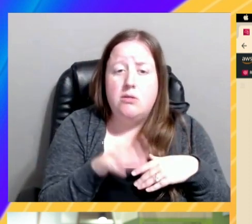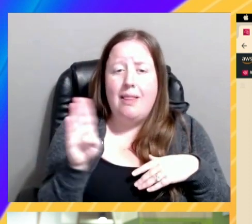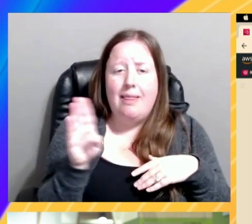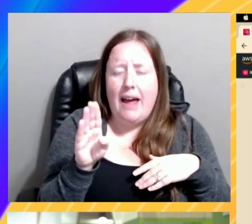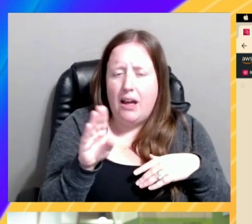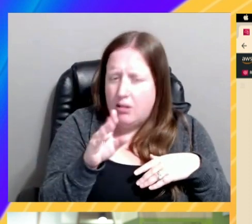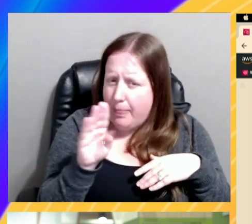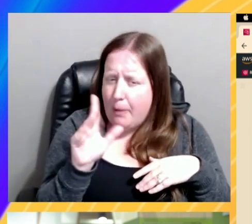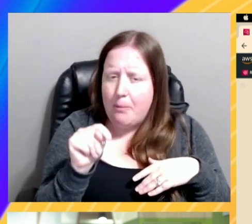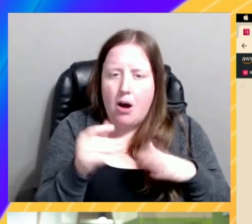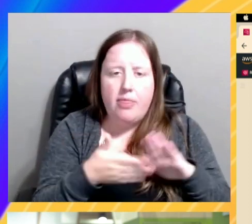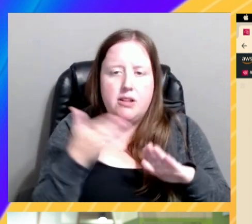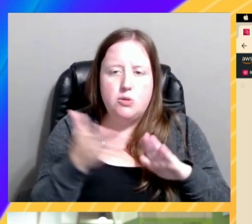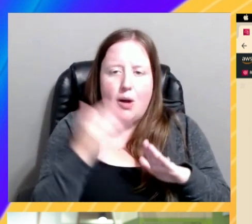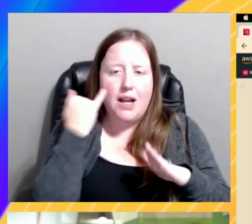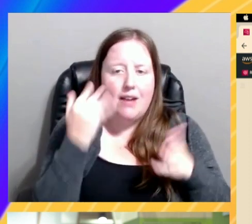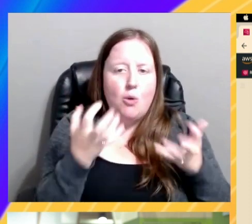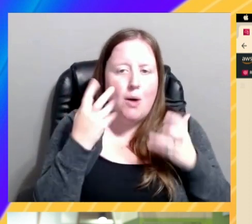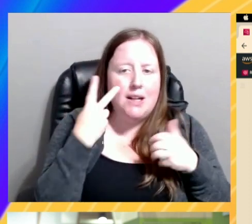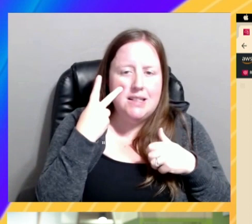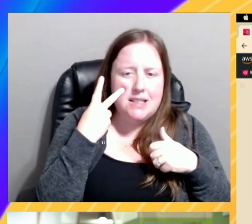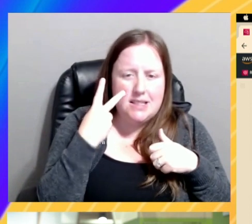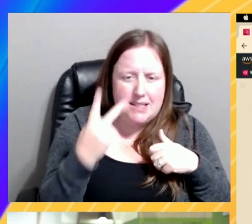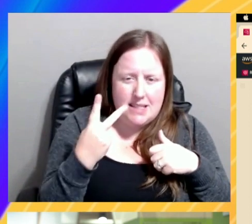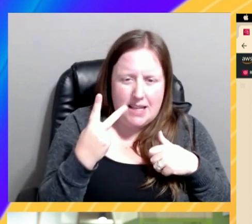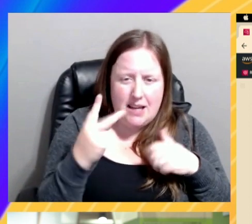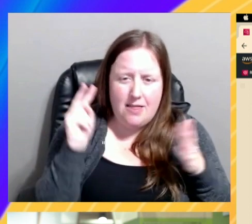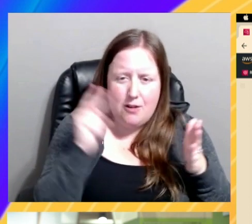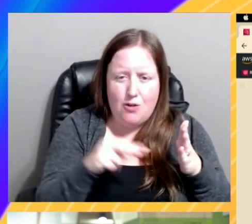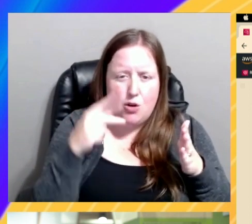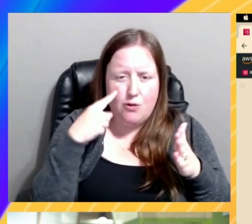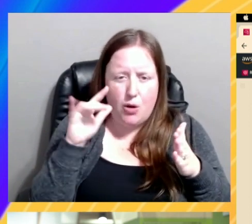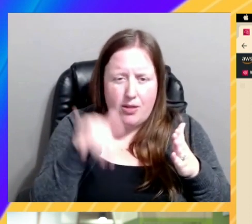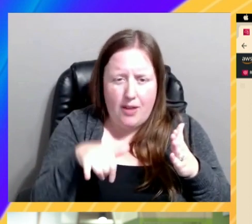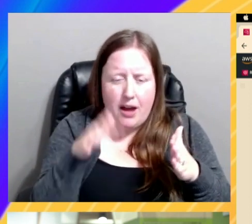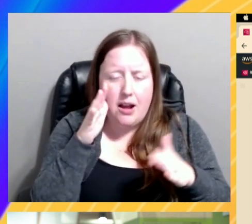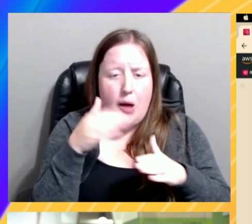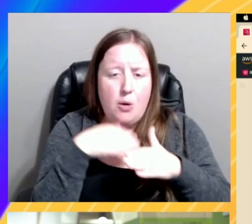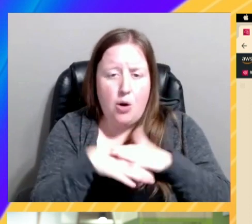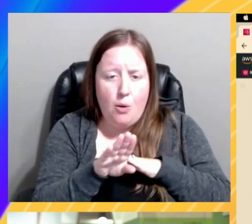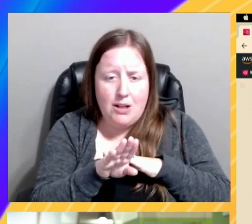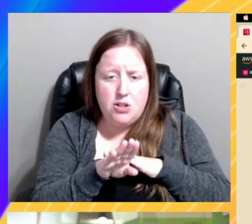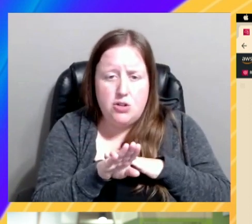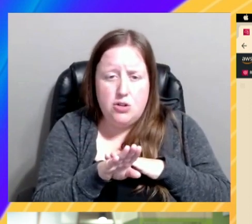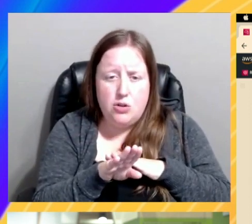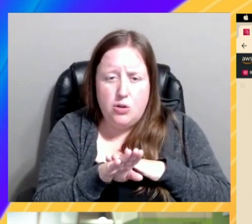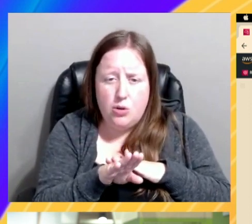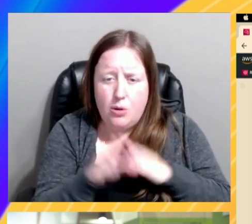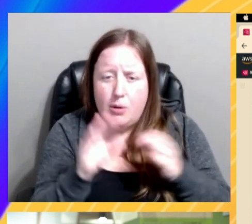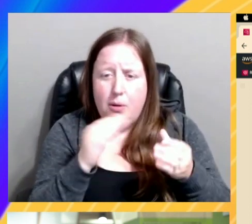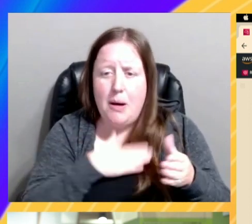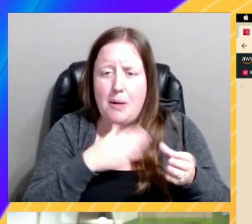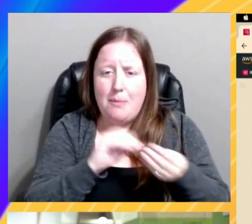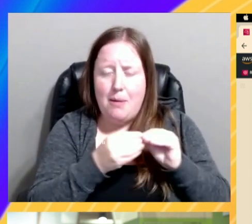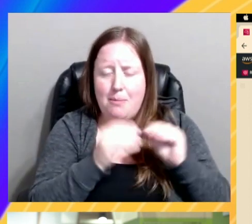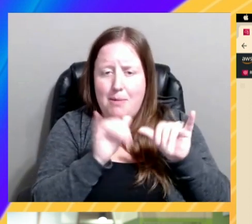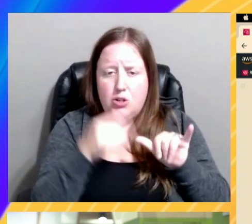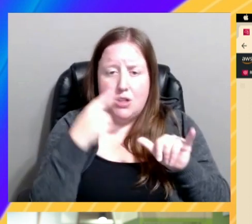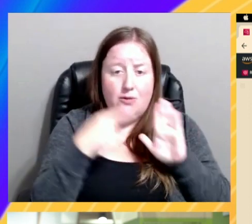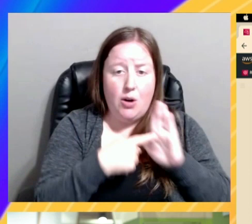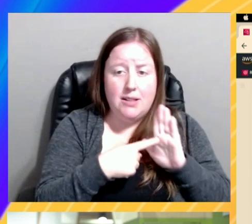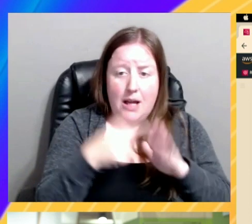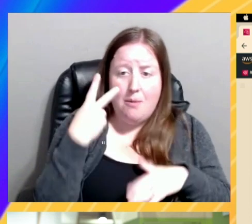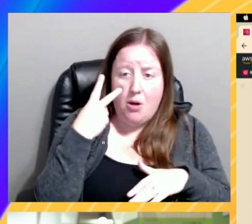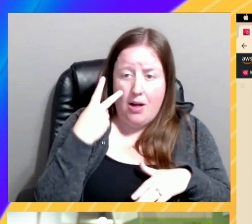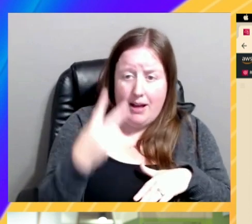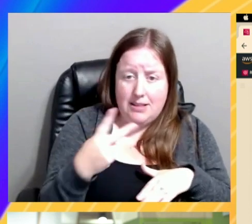want to look at the CPU of my pods, I'm going to go into look for my metrics. So for example, I see here pod CPU